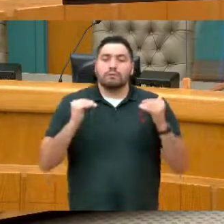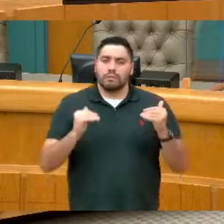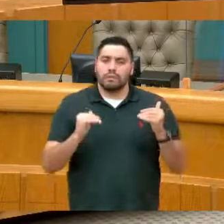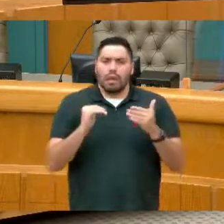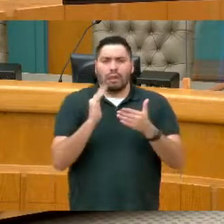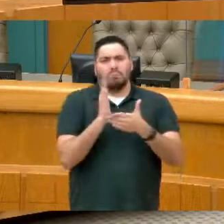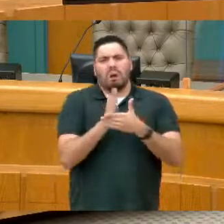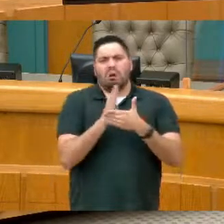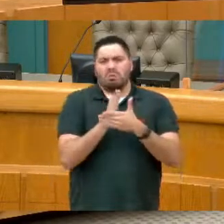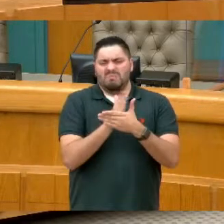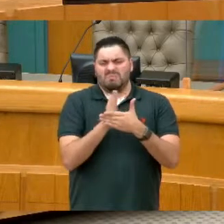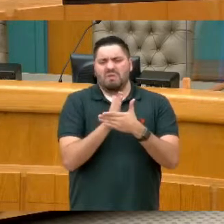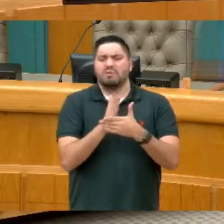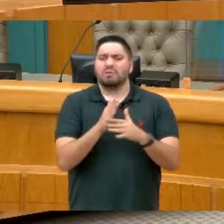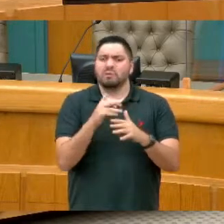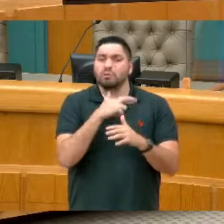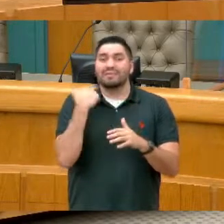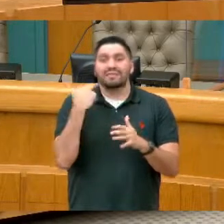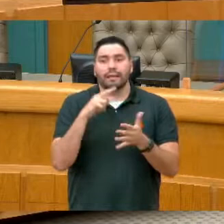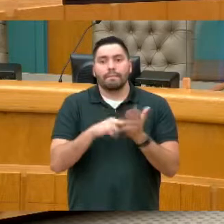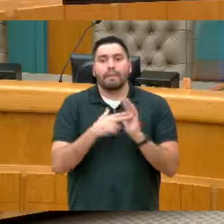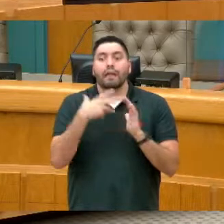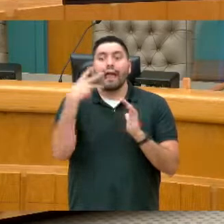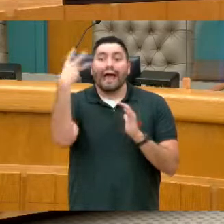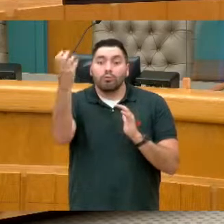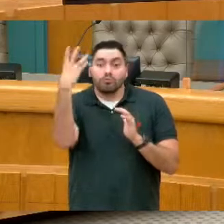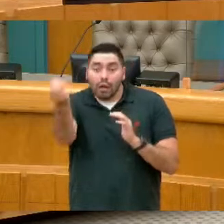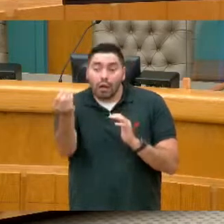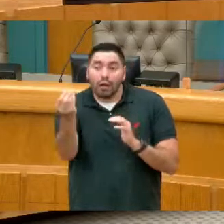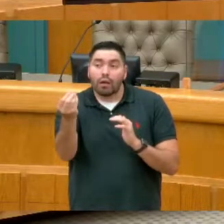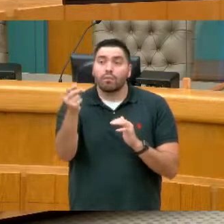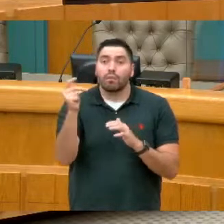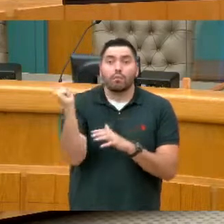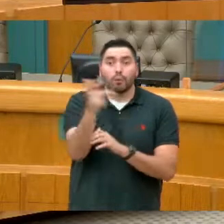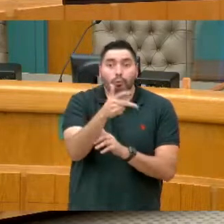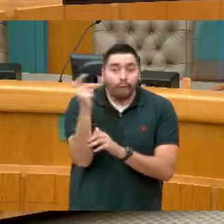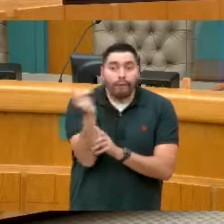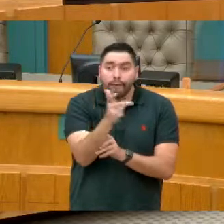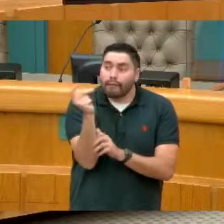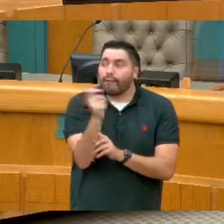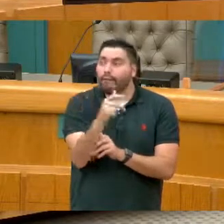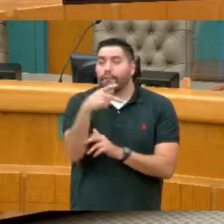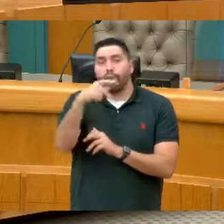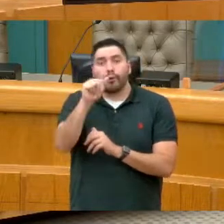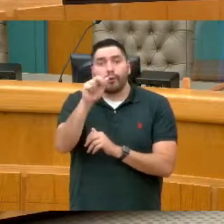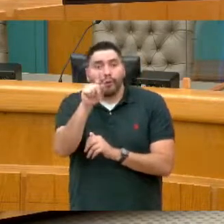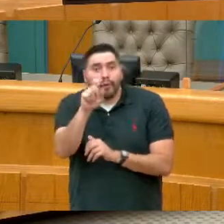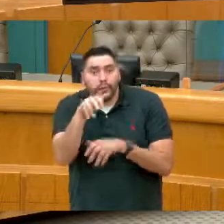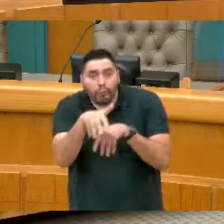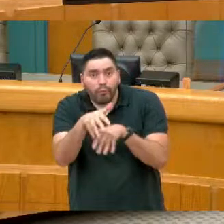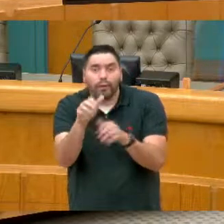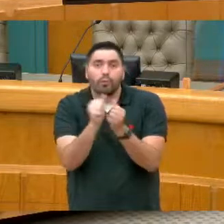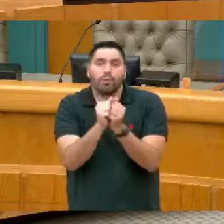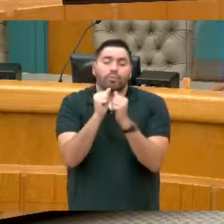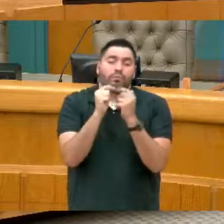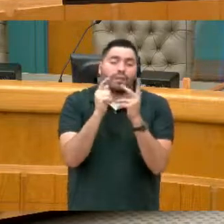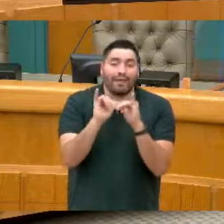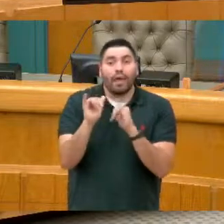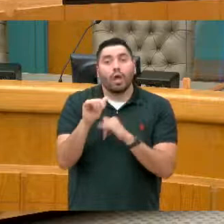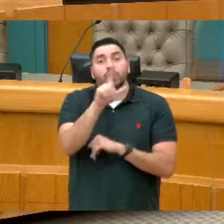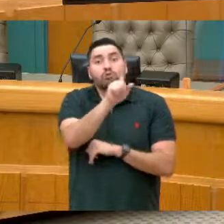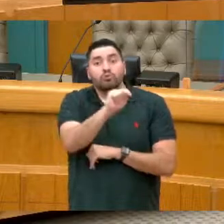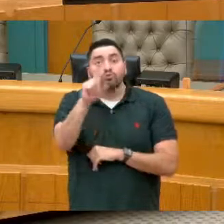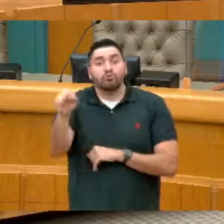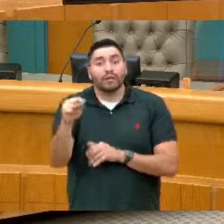with your family and displaying them. You can also have a virtual Halloween costume contest. You can have